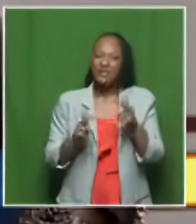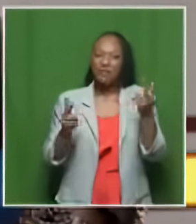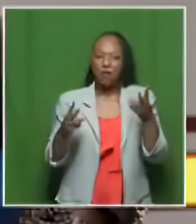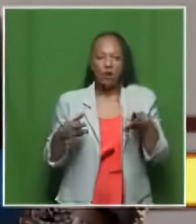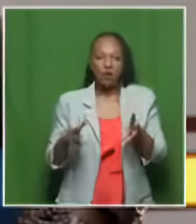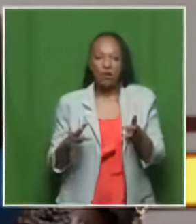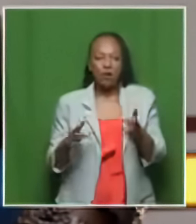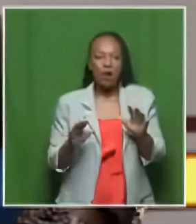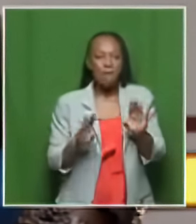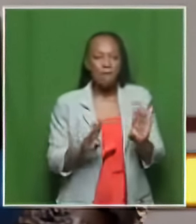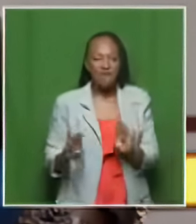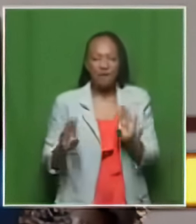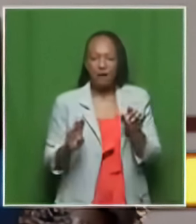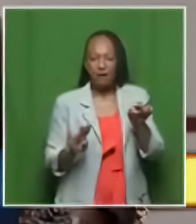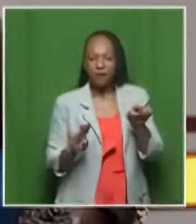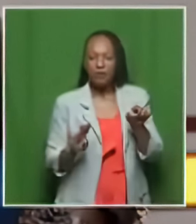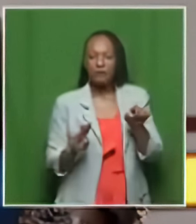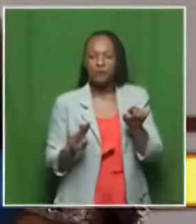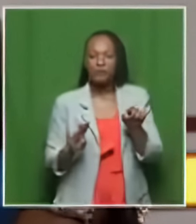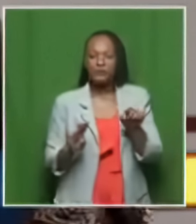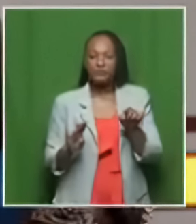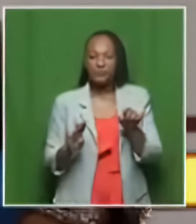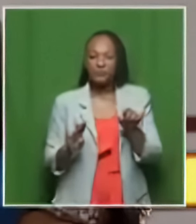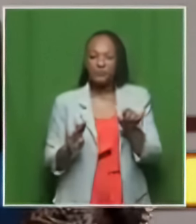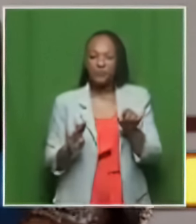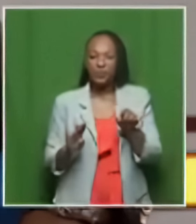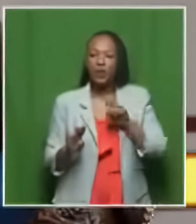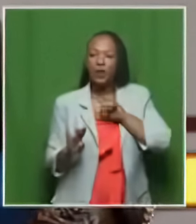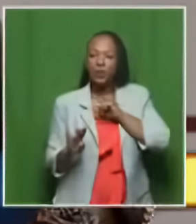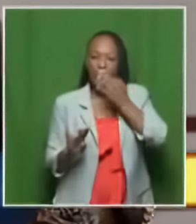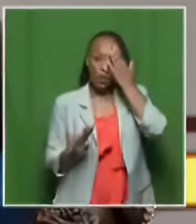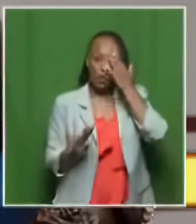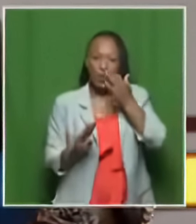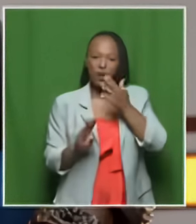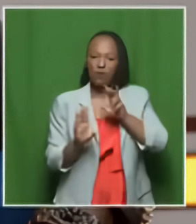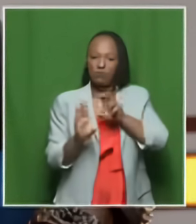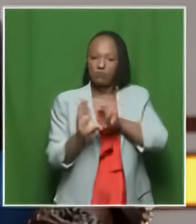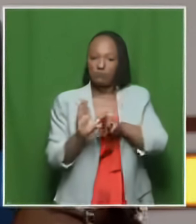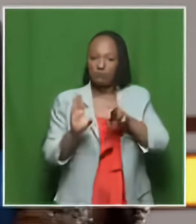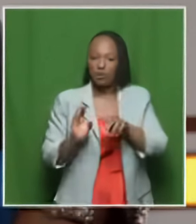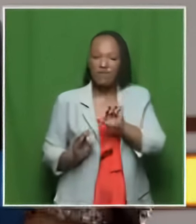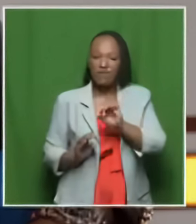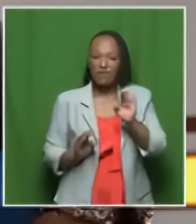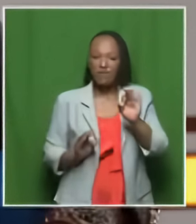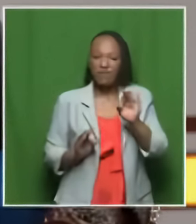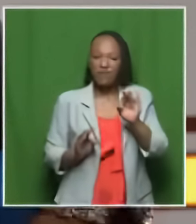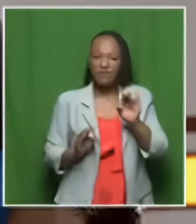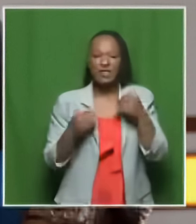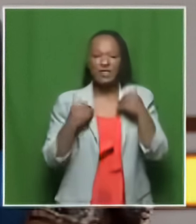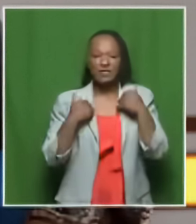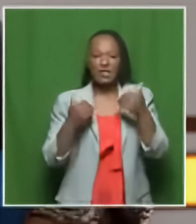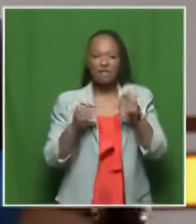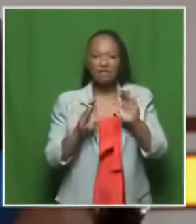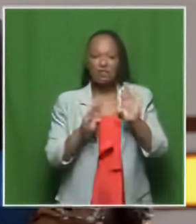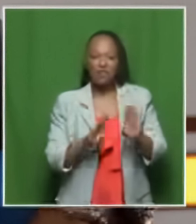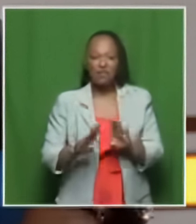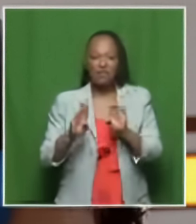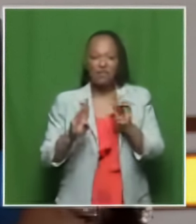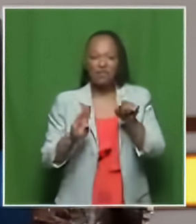manner. Because I know for a fact that once they leave the EFF, they start behaving like they